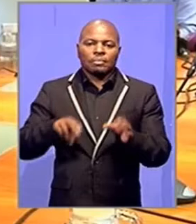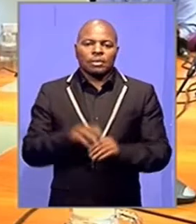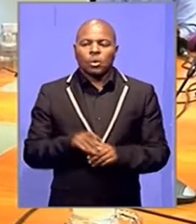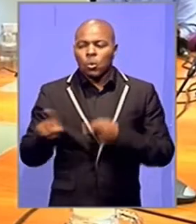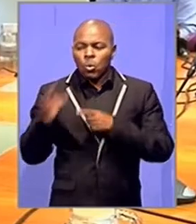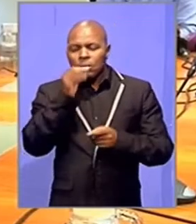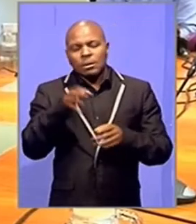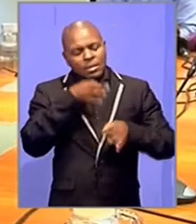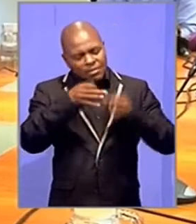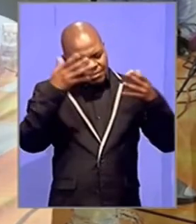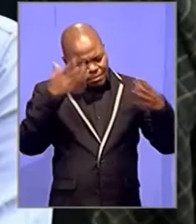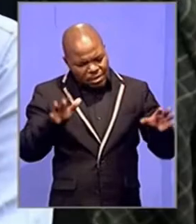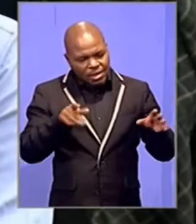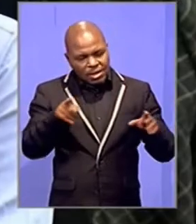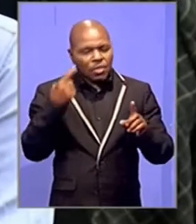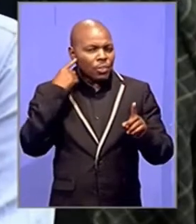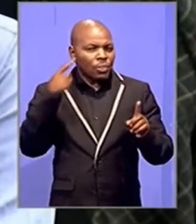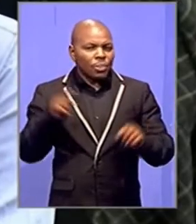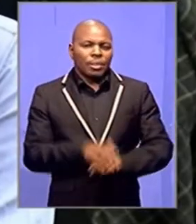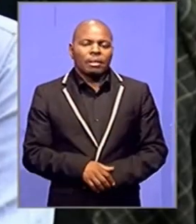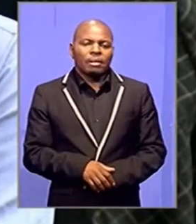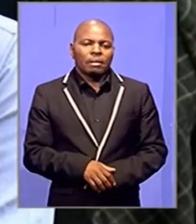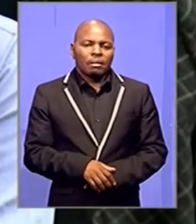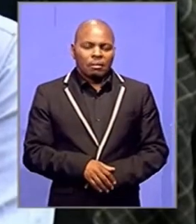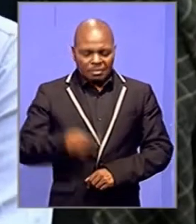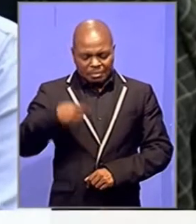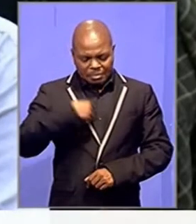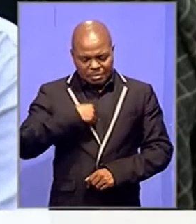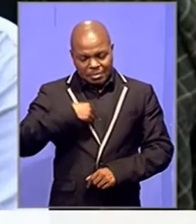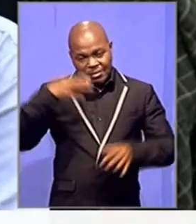a faneng ka bona. I've taken the decision that